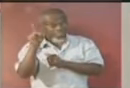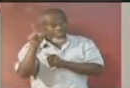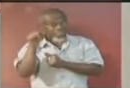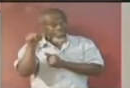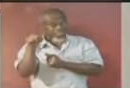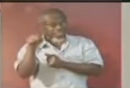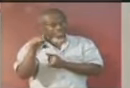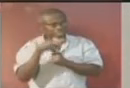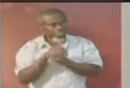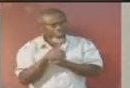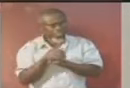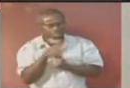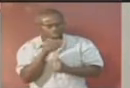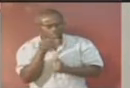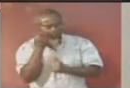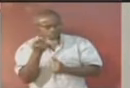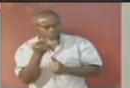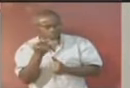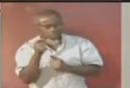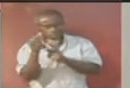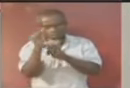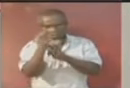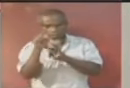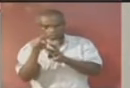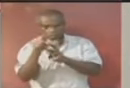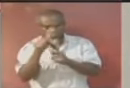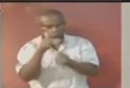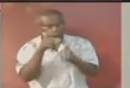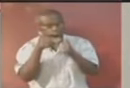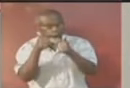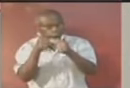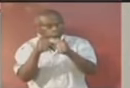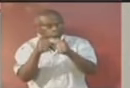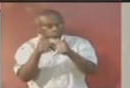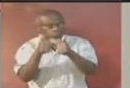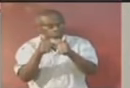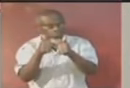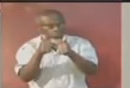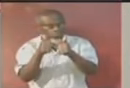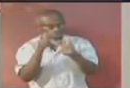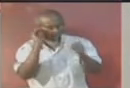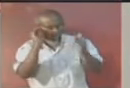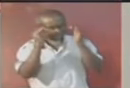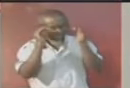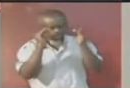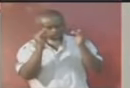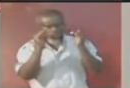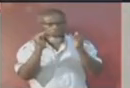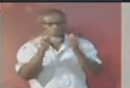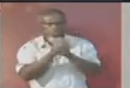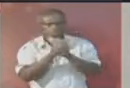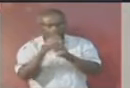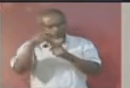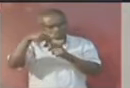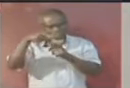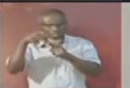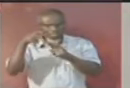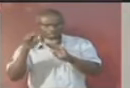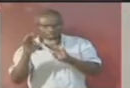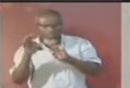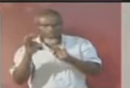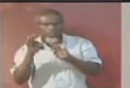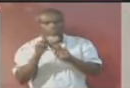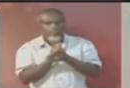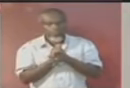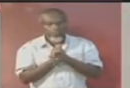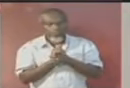what? AstraZeneca performed better. So that at the end of the day, to some extent, you're right. Phase